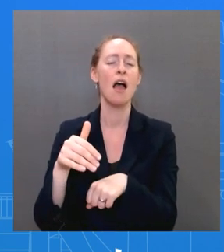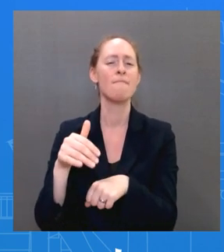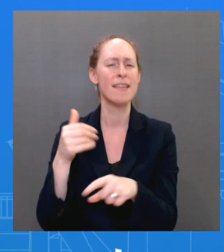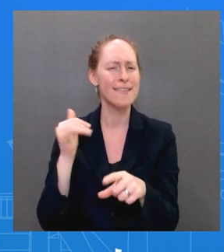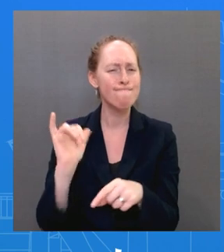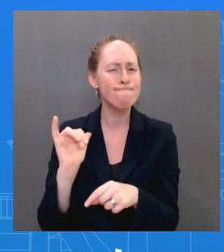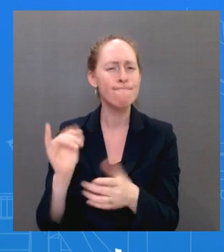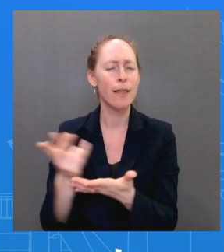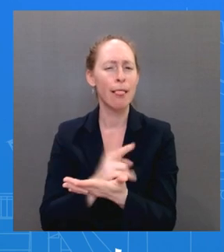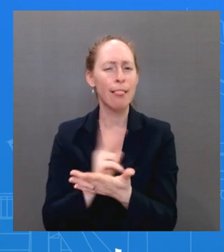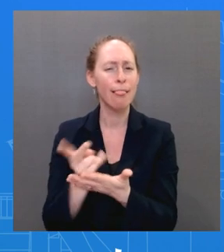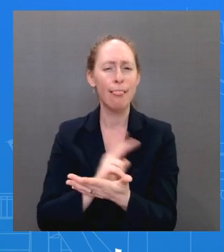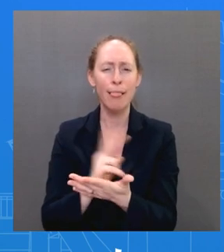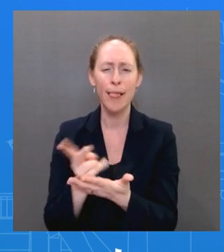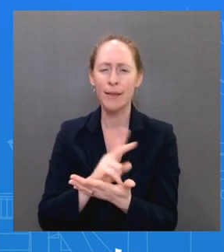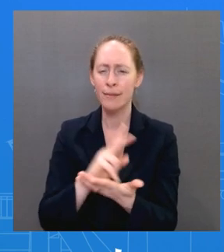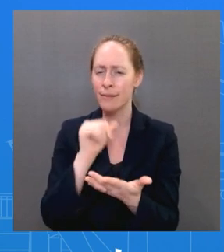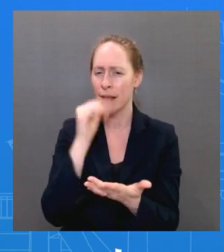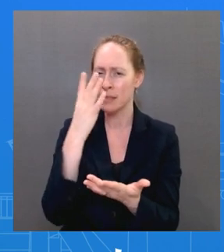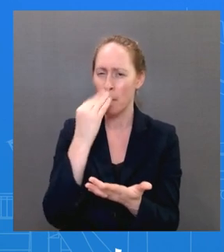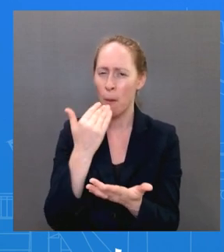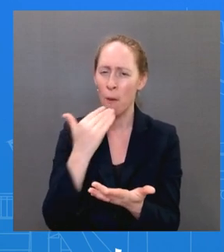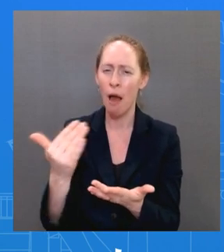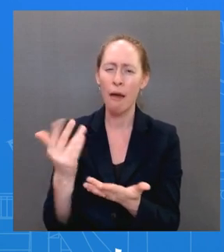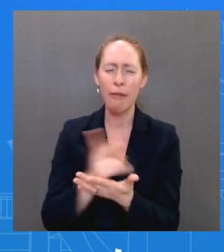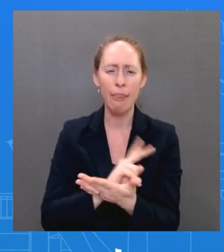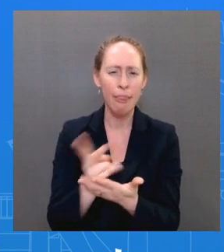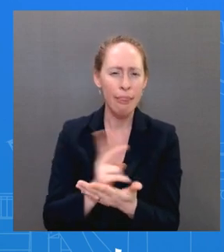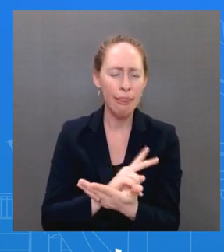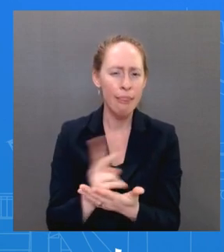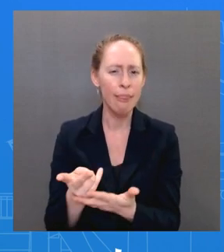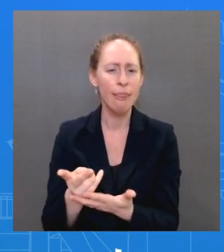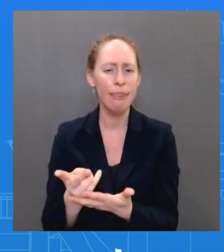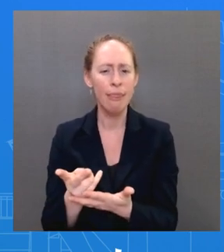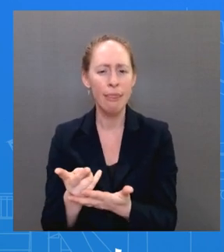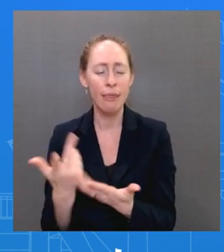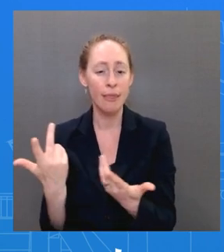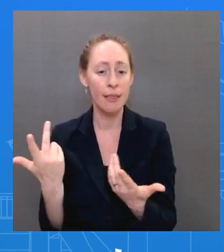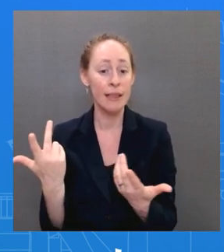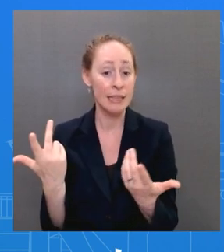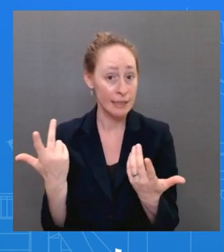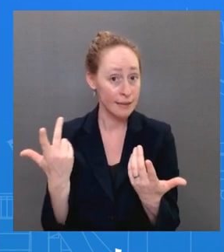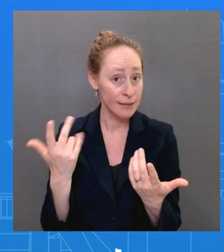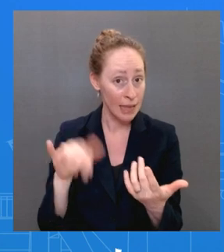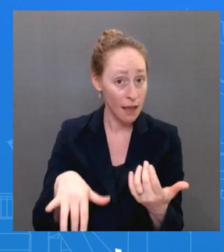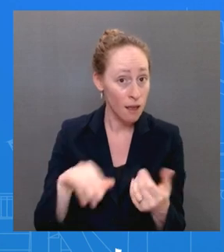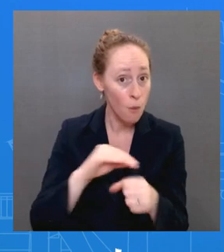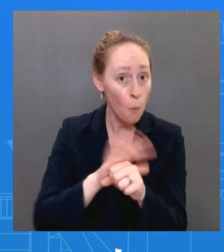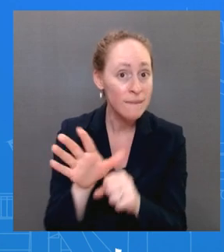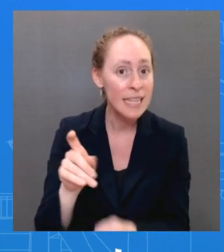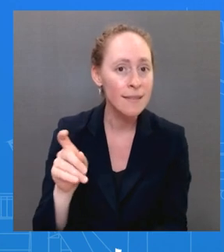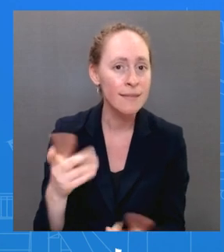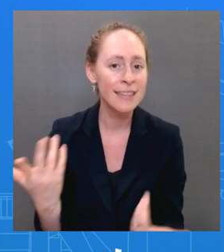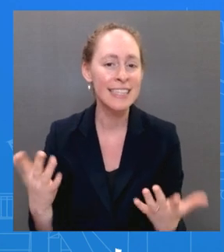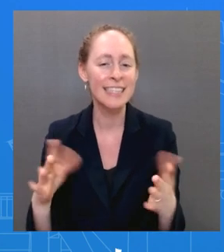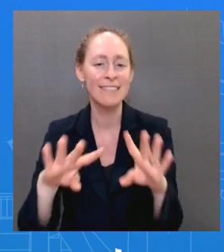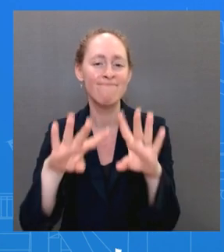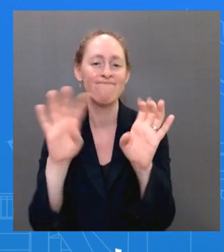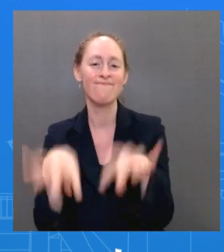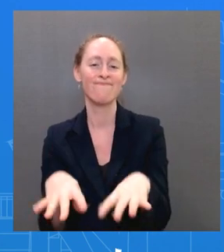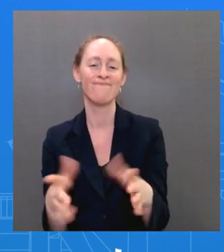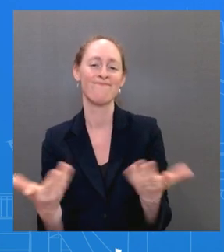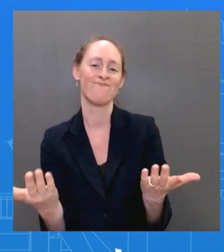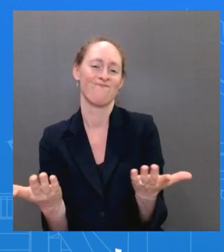up multiple times. Again, is that a COVID symptom? It's hard to say, right? I mean, people have restless nights. They're tired before they